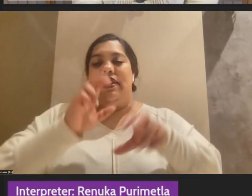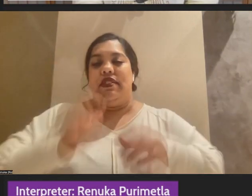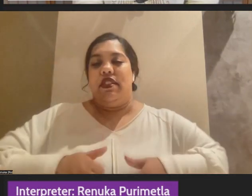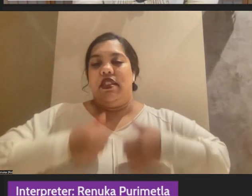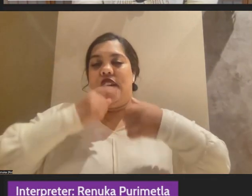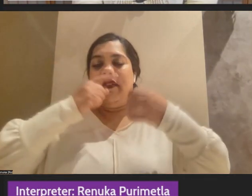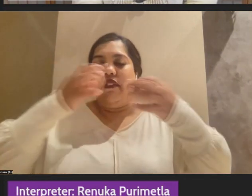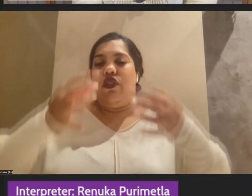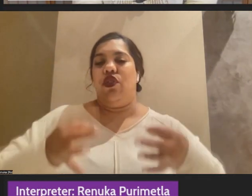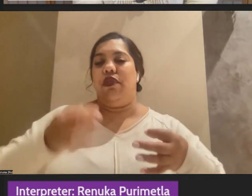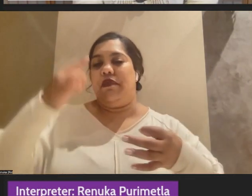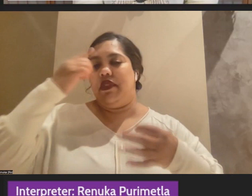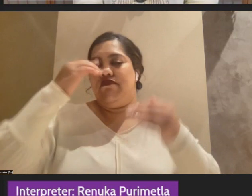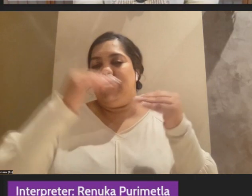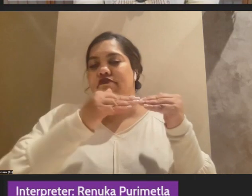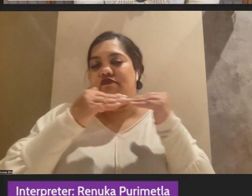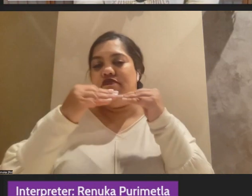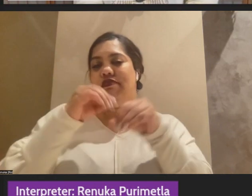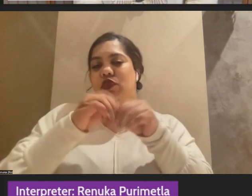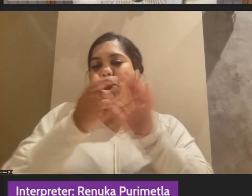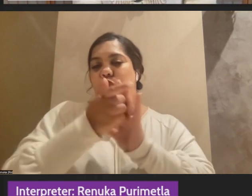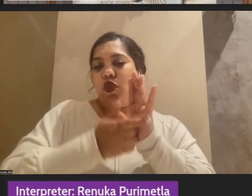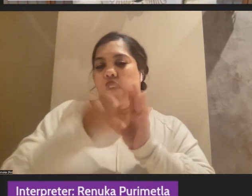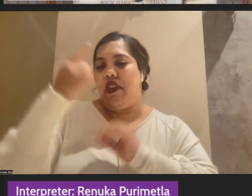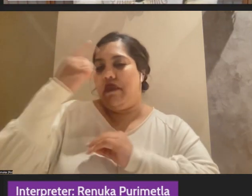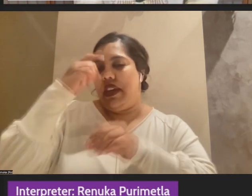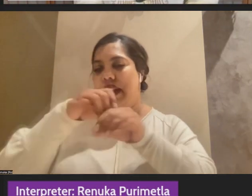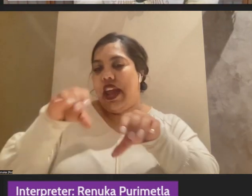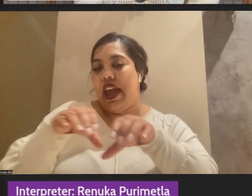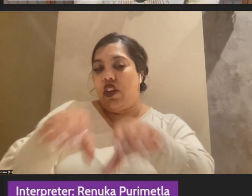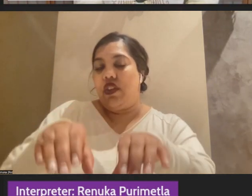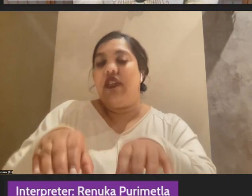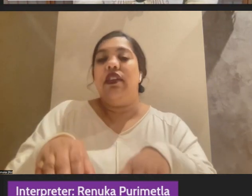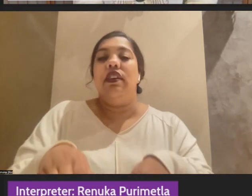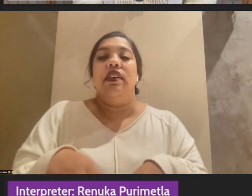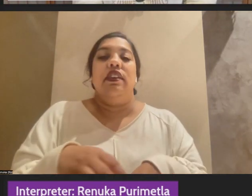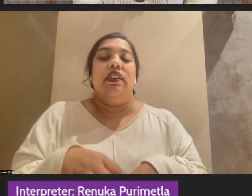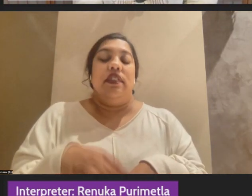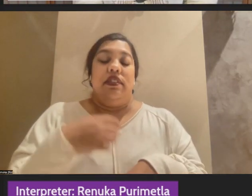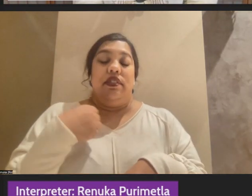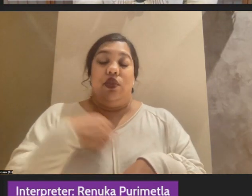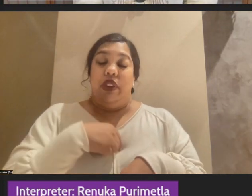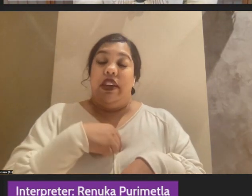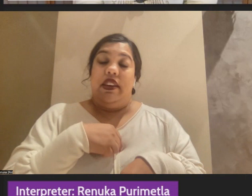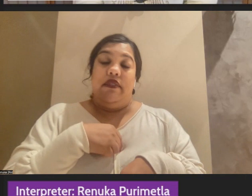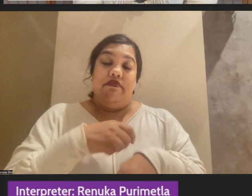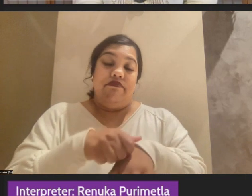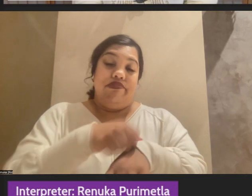we actively change the inner and outer landscape of consciousness, individually and